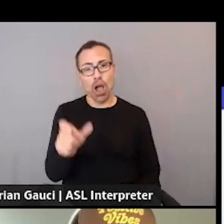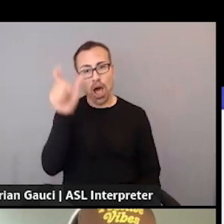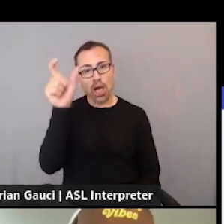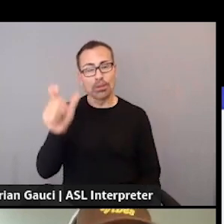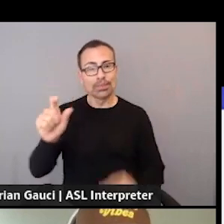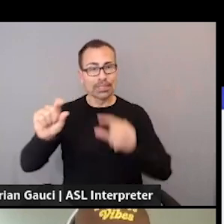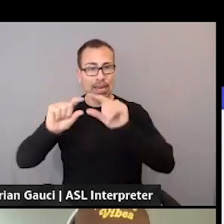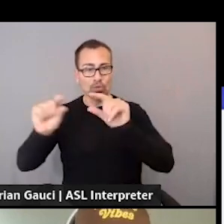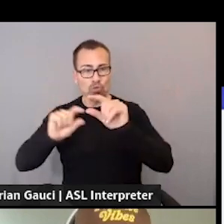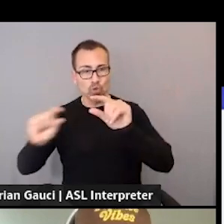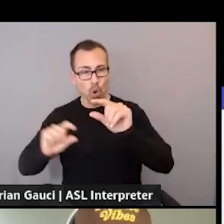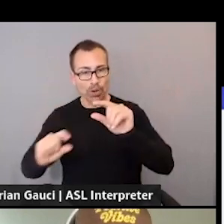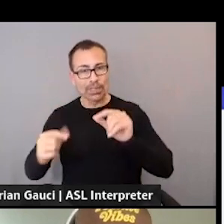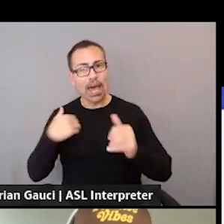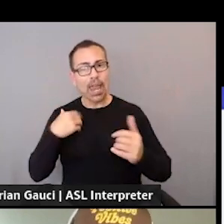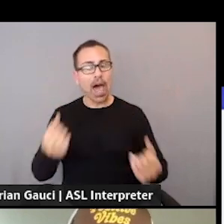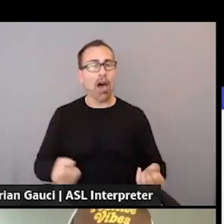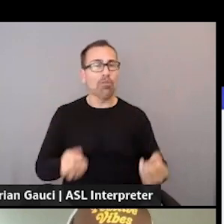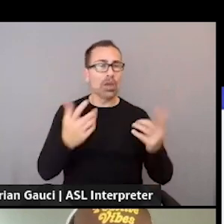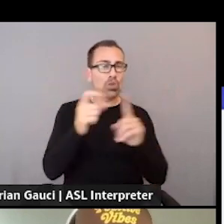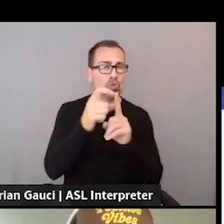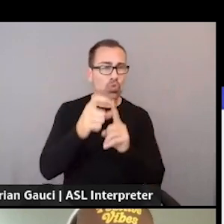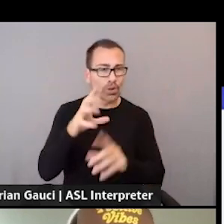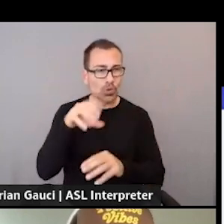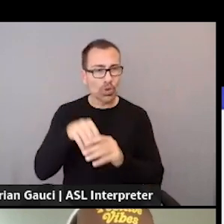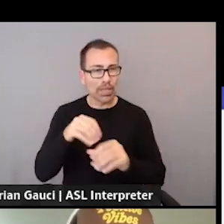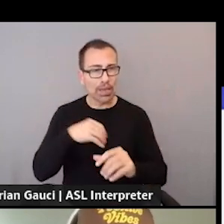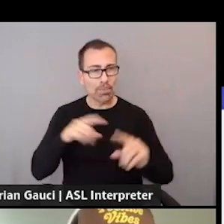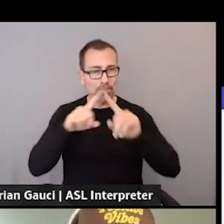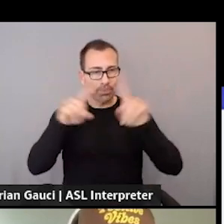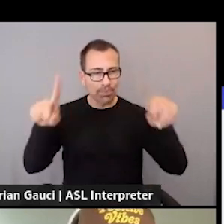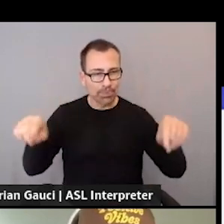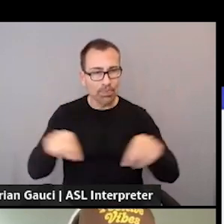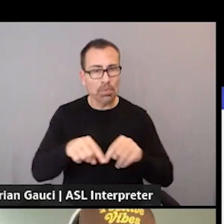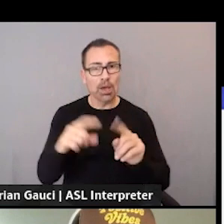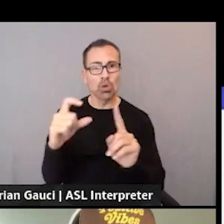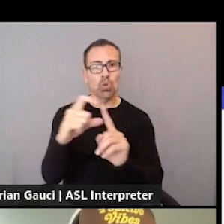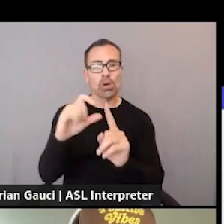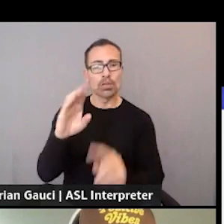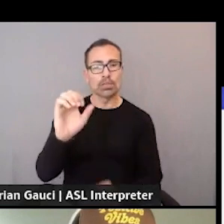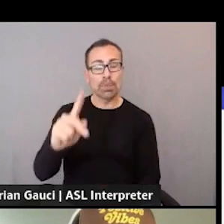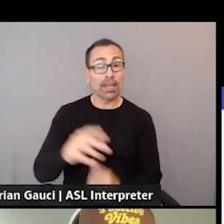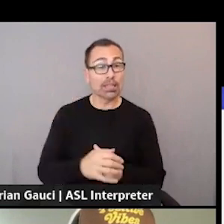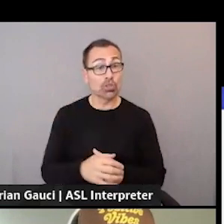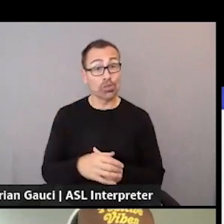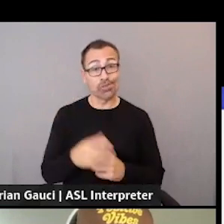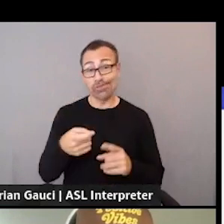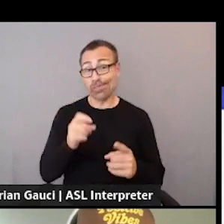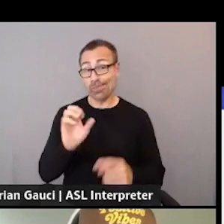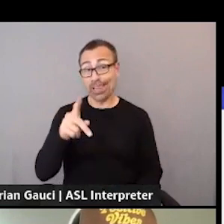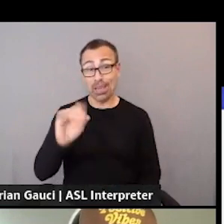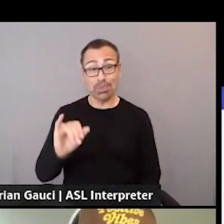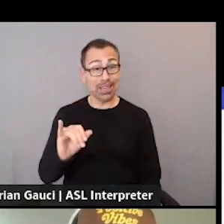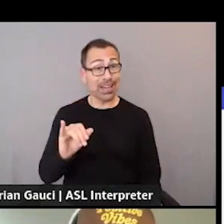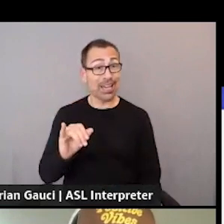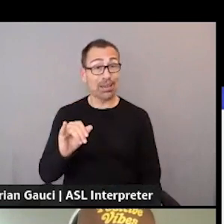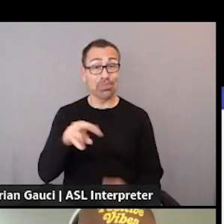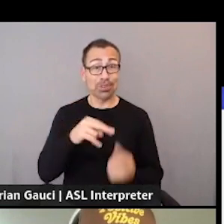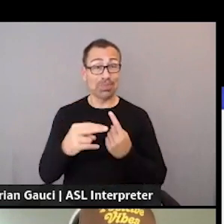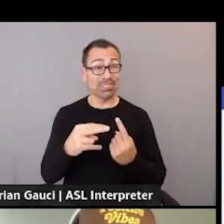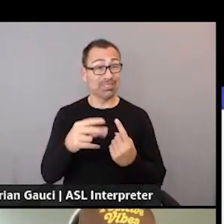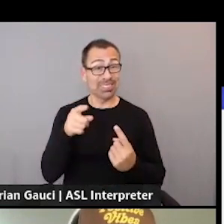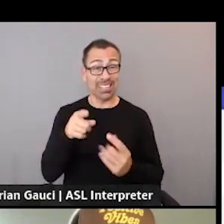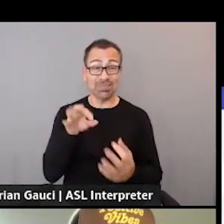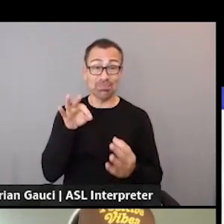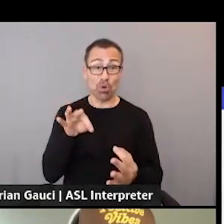right? Well, if I'm thinking about it from an API perspective, that's exactly what I need. Nothing more, nothing less than those fields